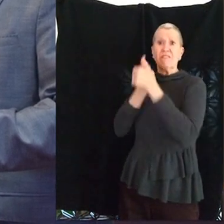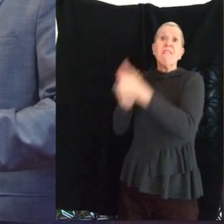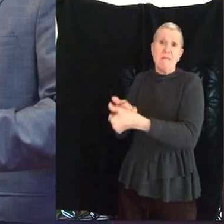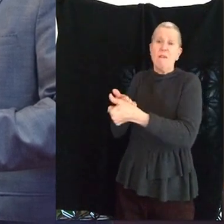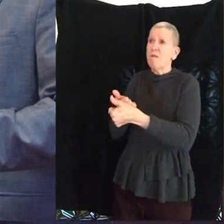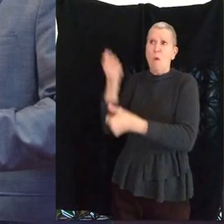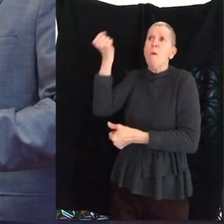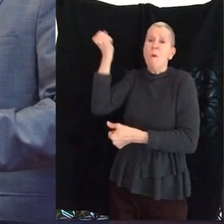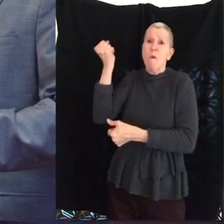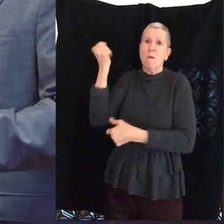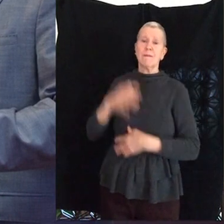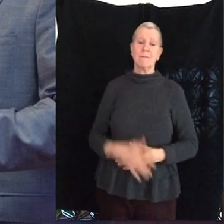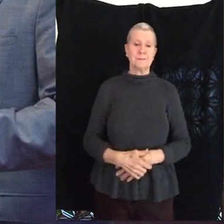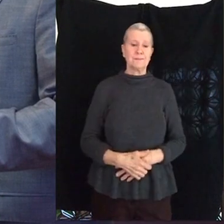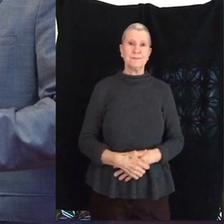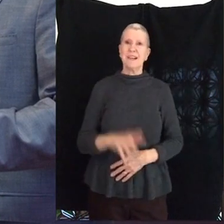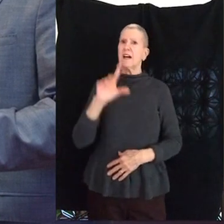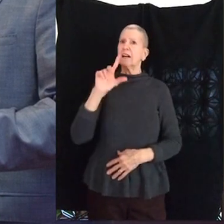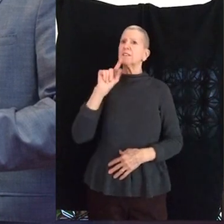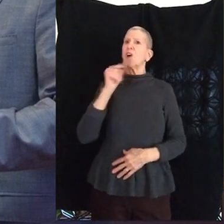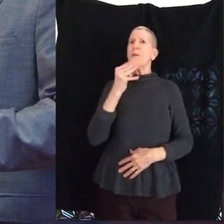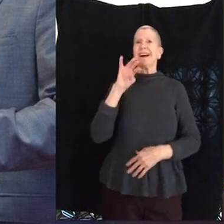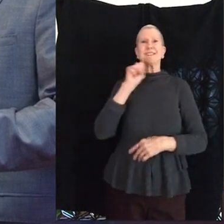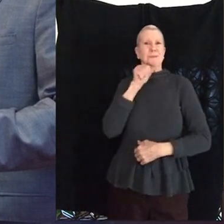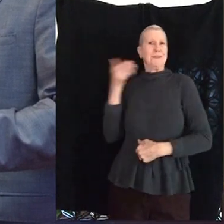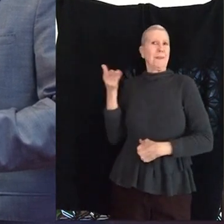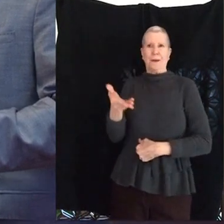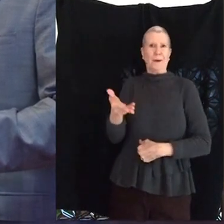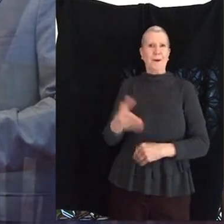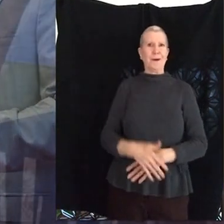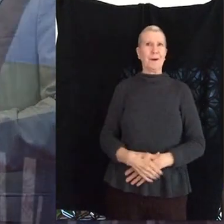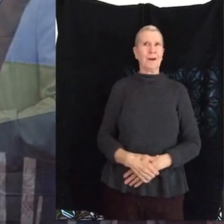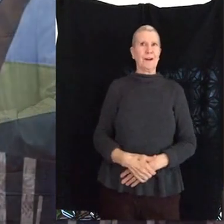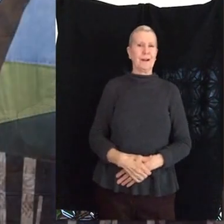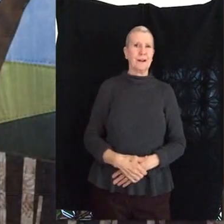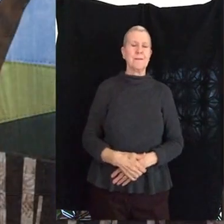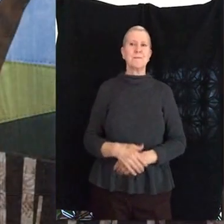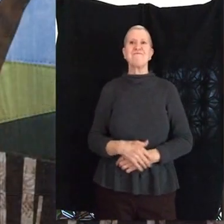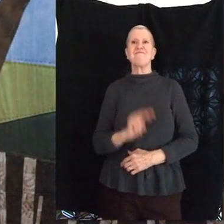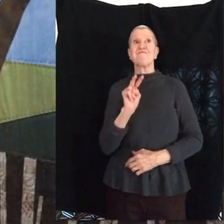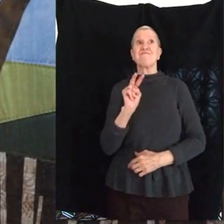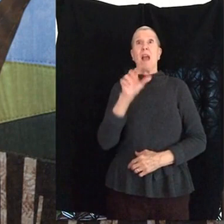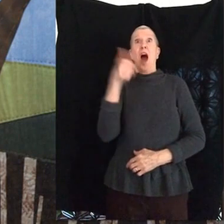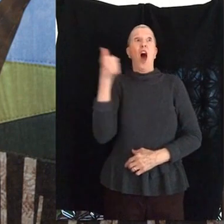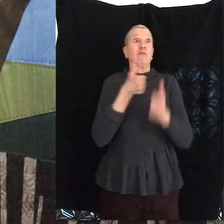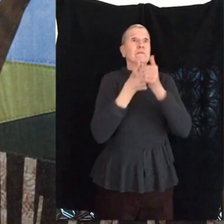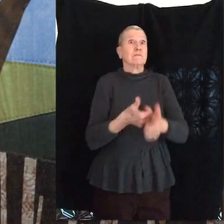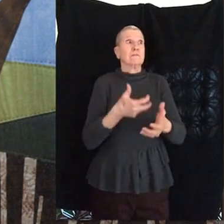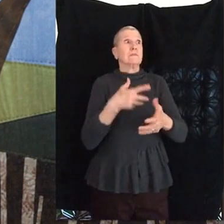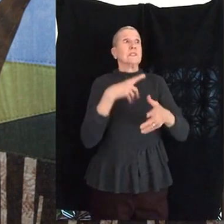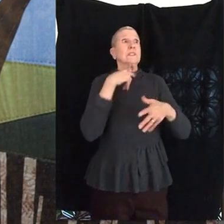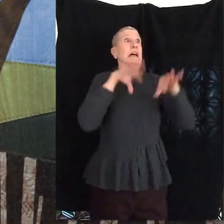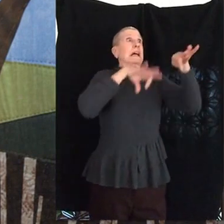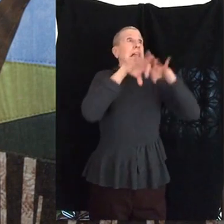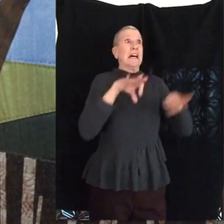twin, one of the 12, was not with them when Jesus came. So the other disciples